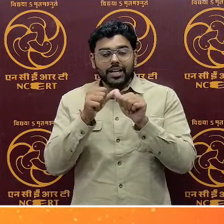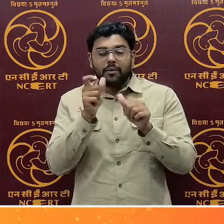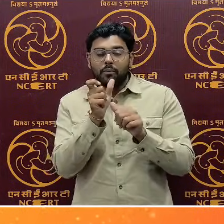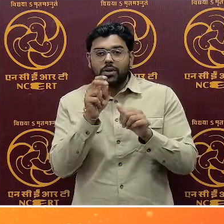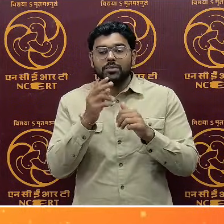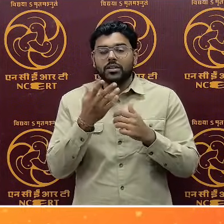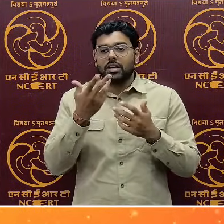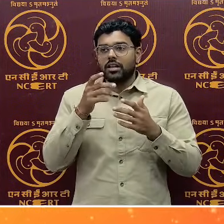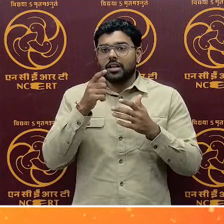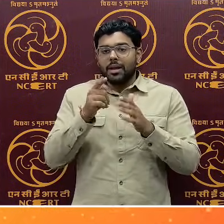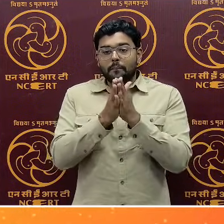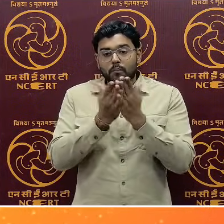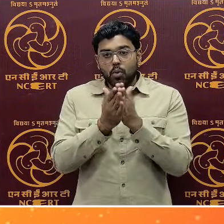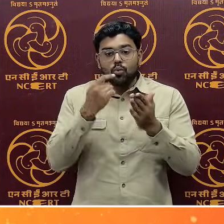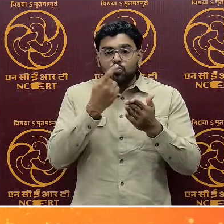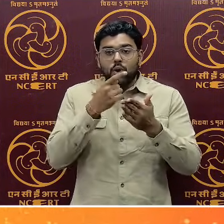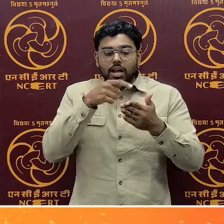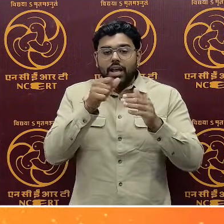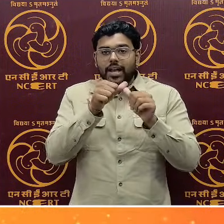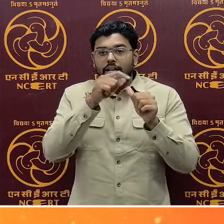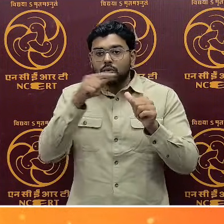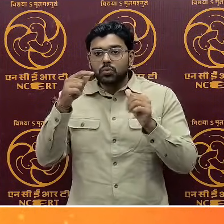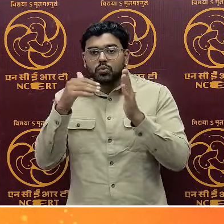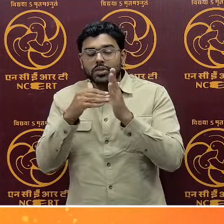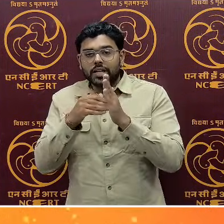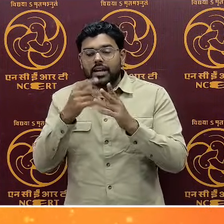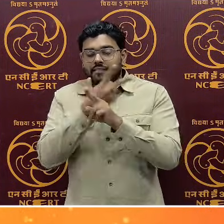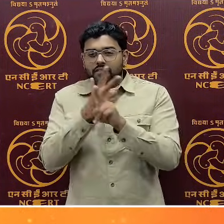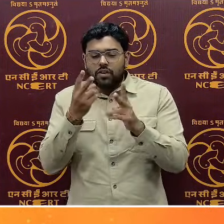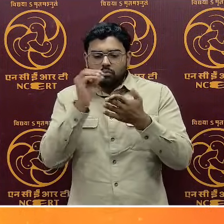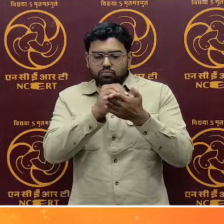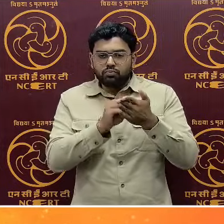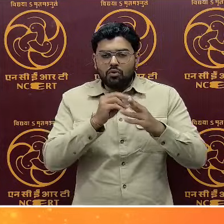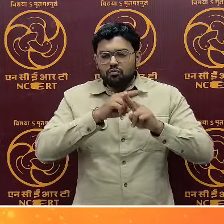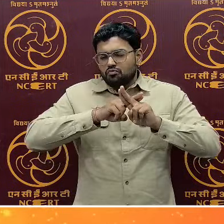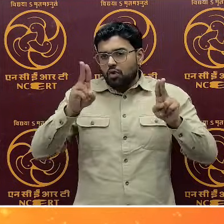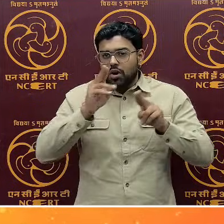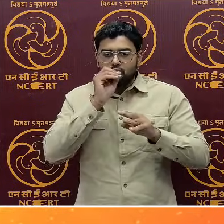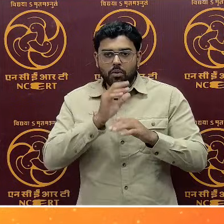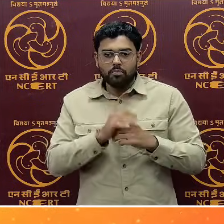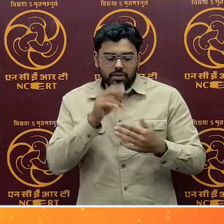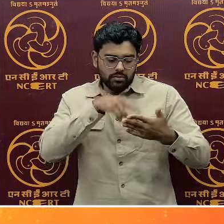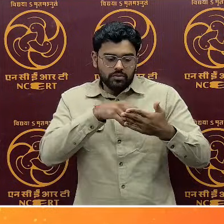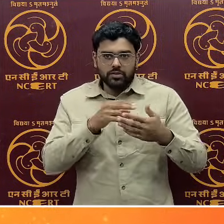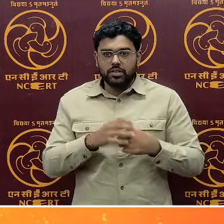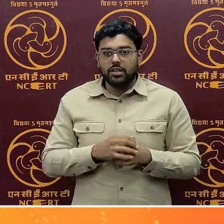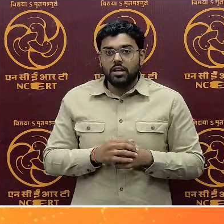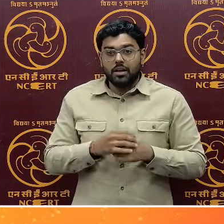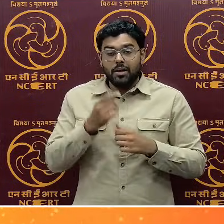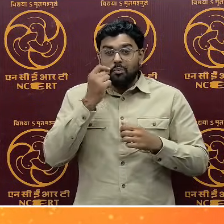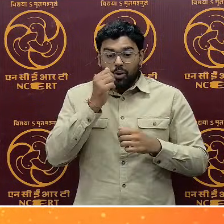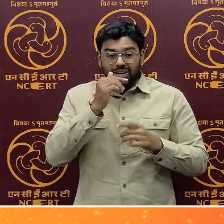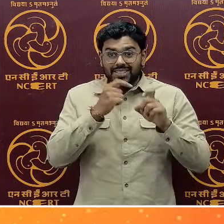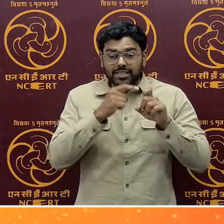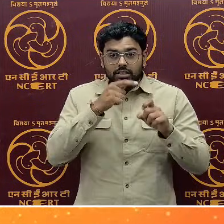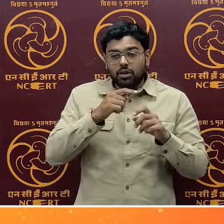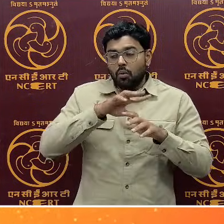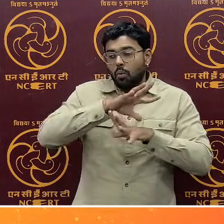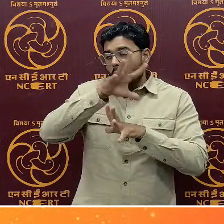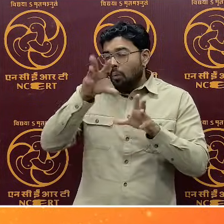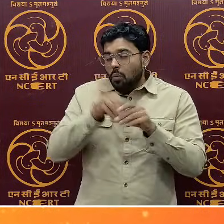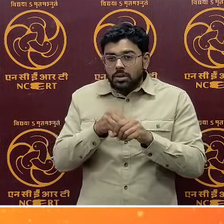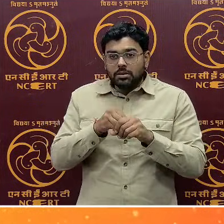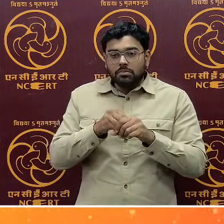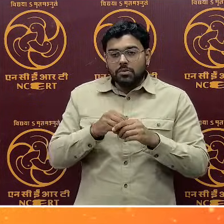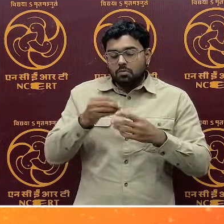to Z. So, Encyclopedia's head, he read more books than anyone in Idyllwill and